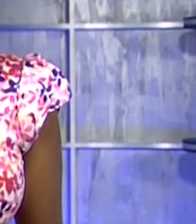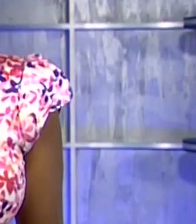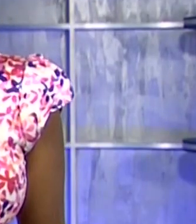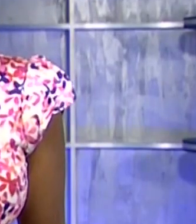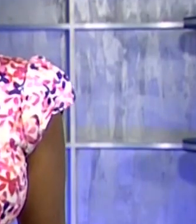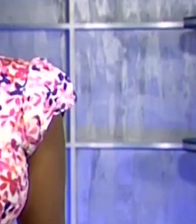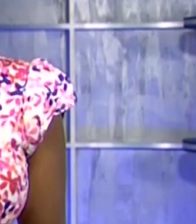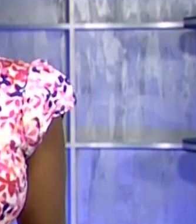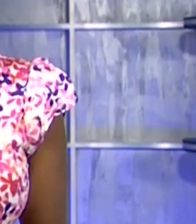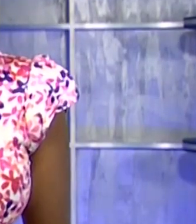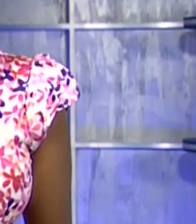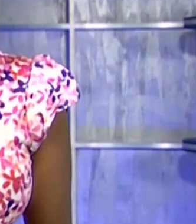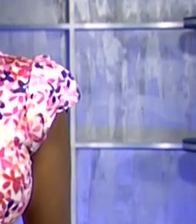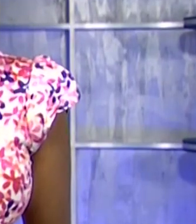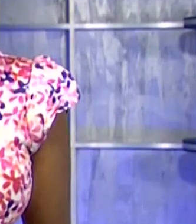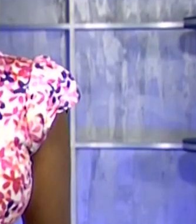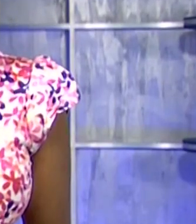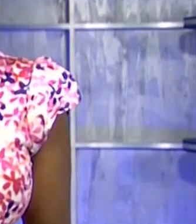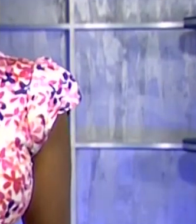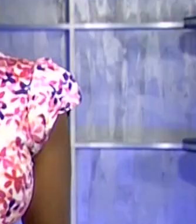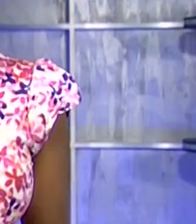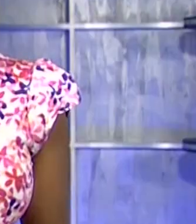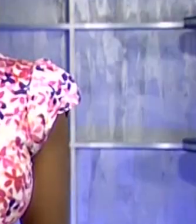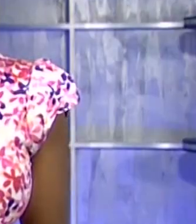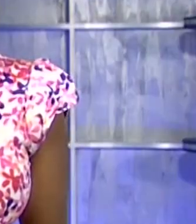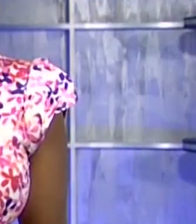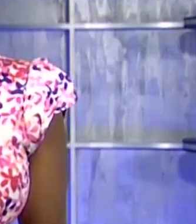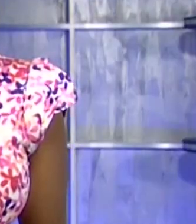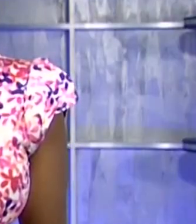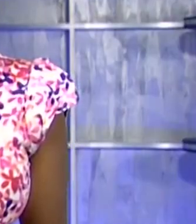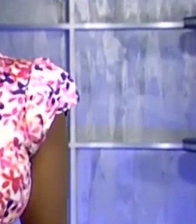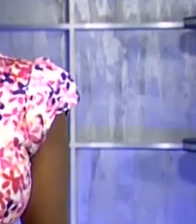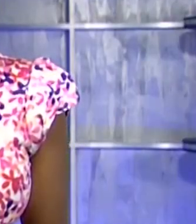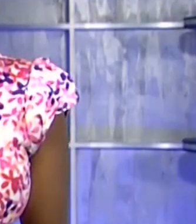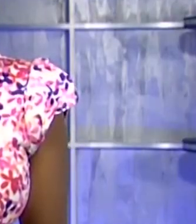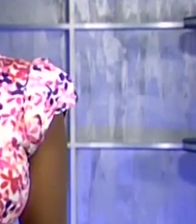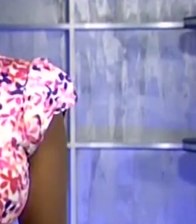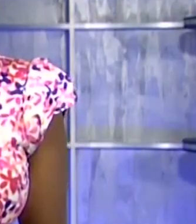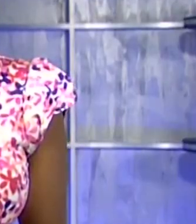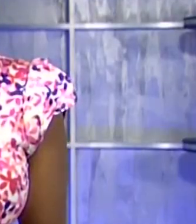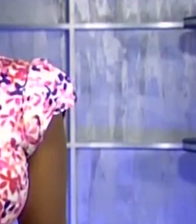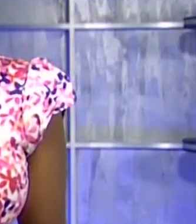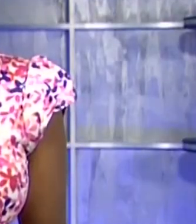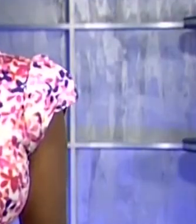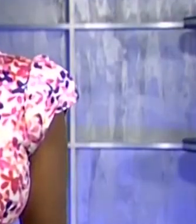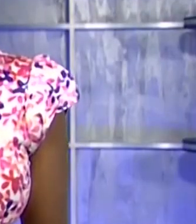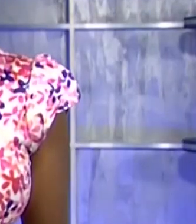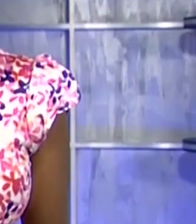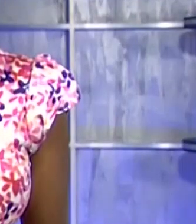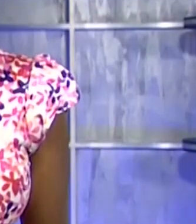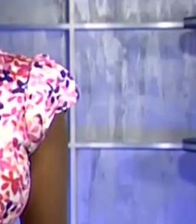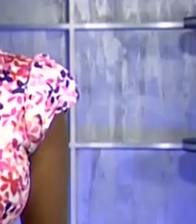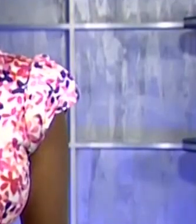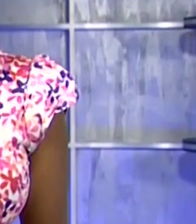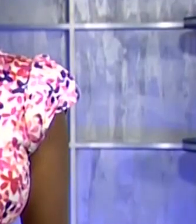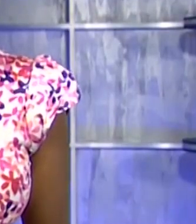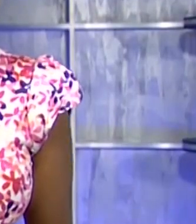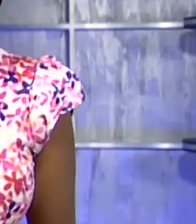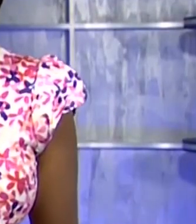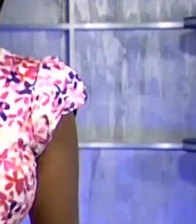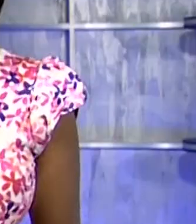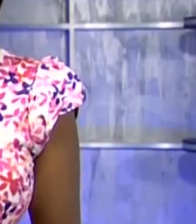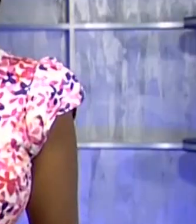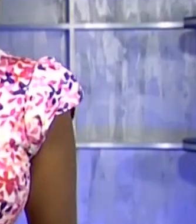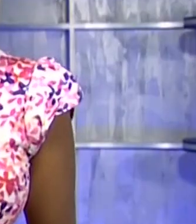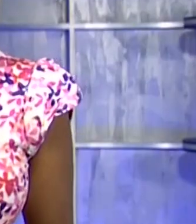not to be a police officer. And in sports, Kieron Pollard and the Mumbai Indians put Chris Gayle's Kings 11 to the sword in the